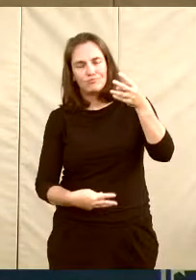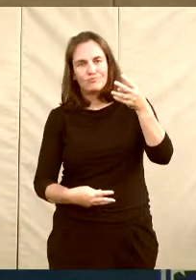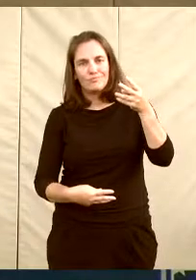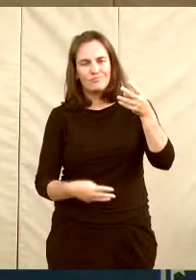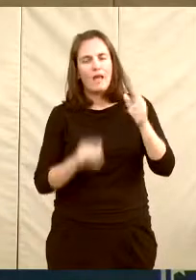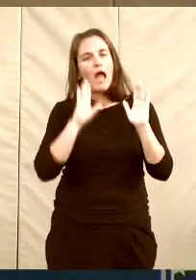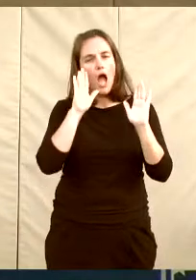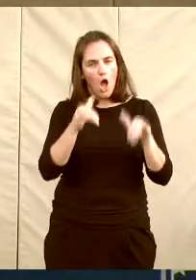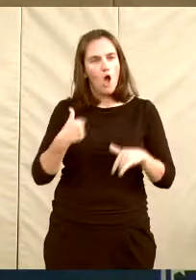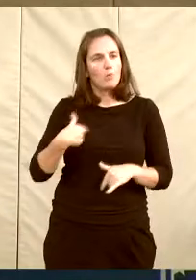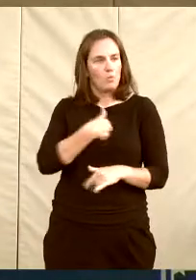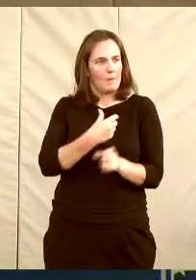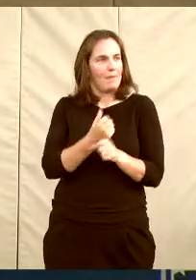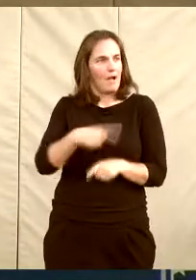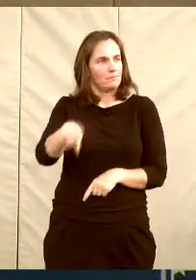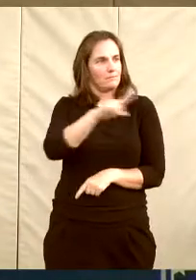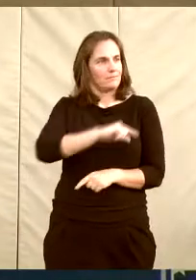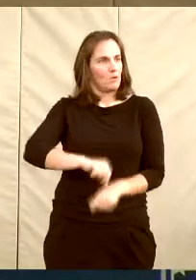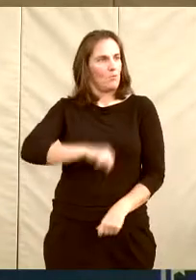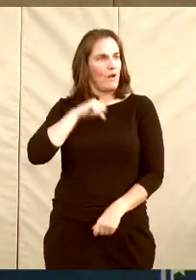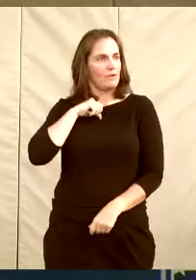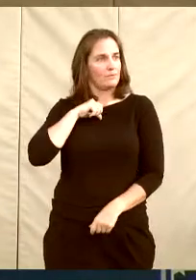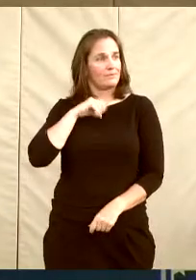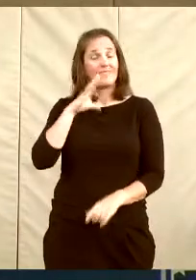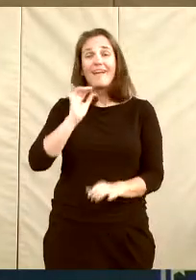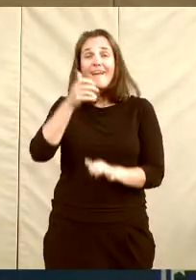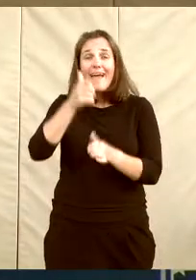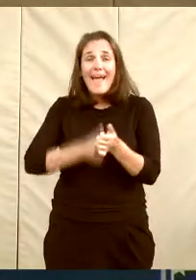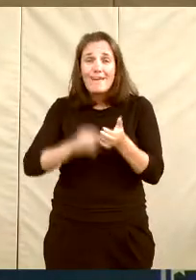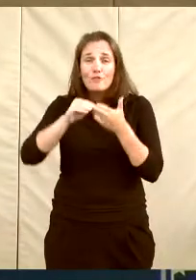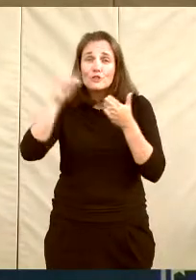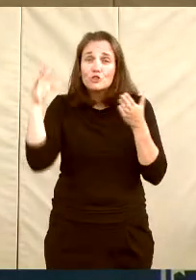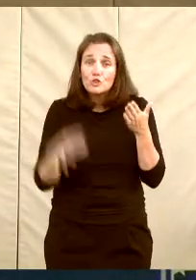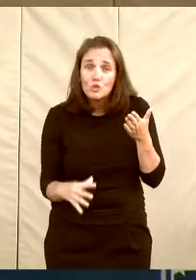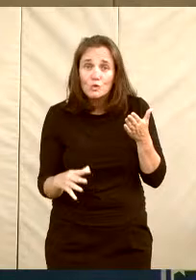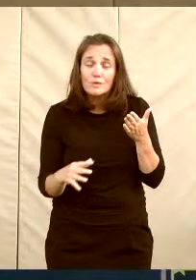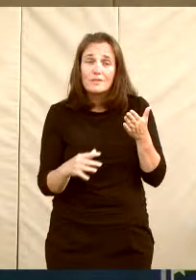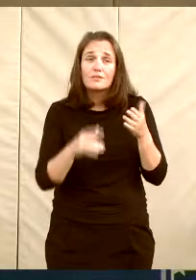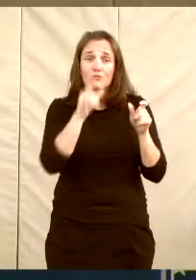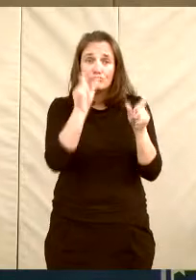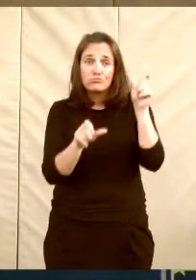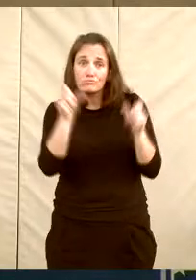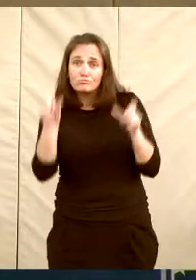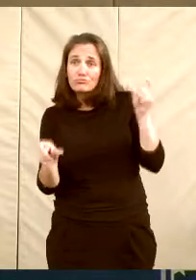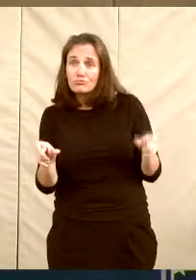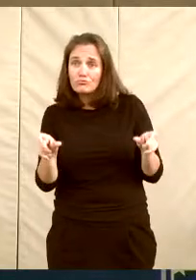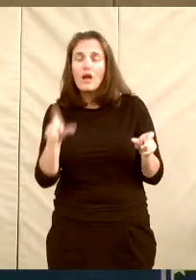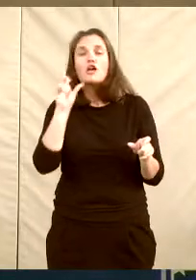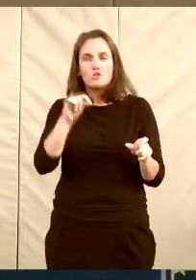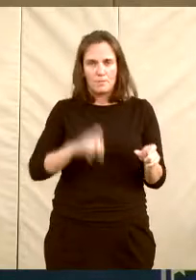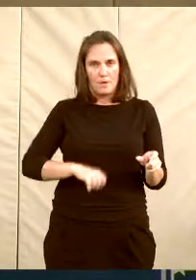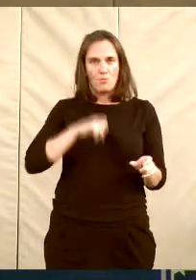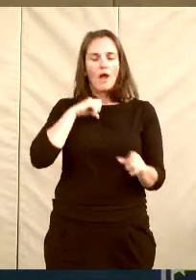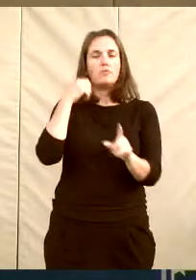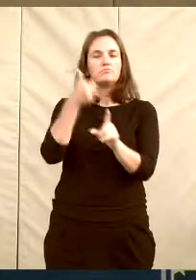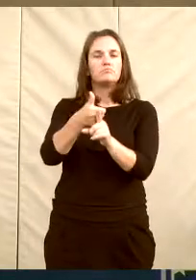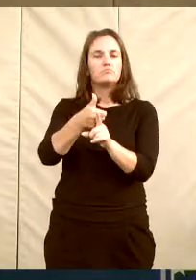we have made you proud. And every student in the class of 2022 here should be proud of